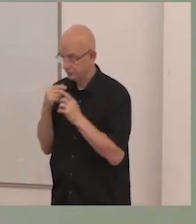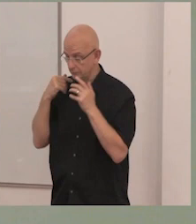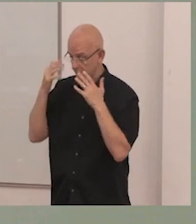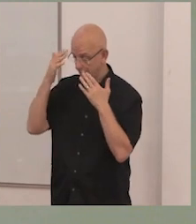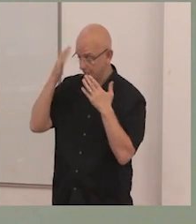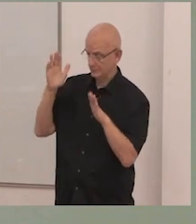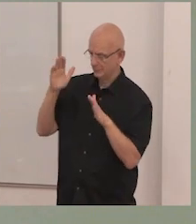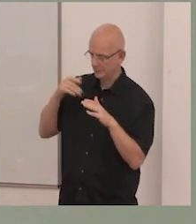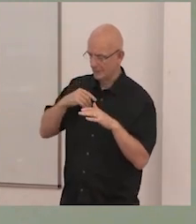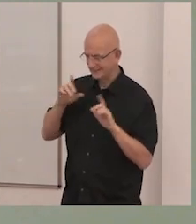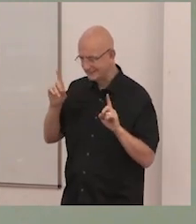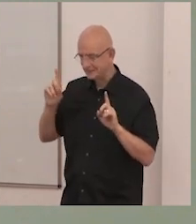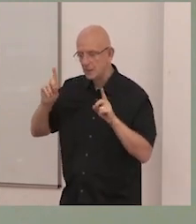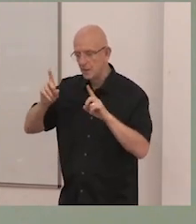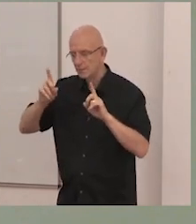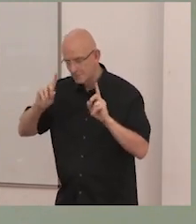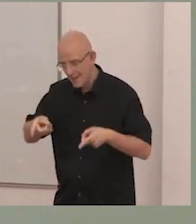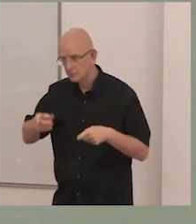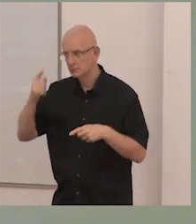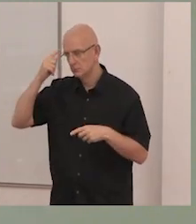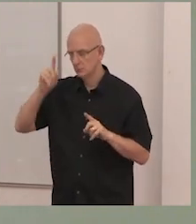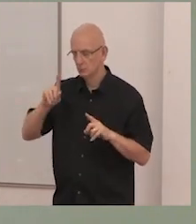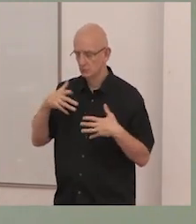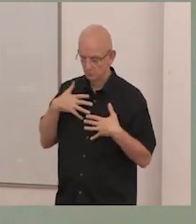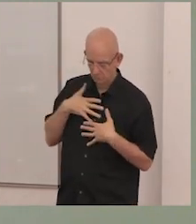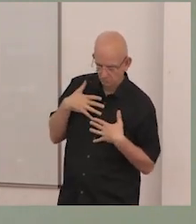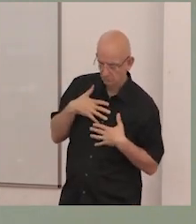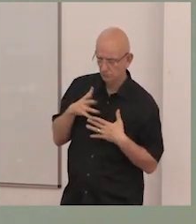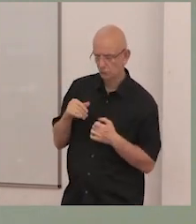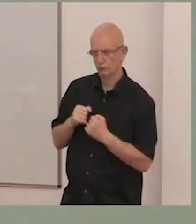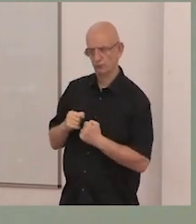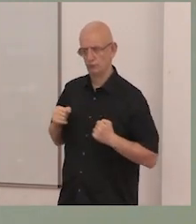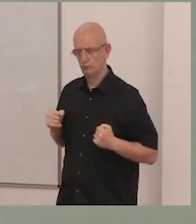committee, and I was doing this, and I was learning a lot.